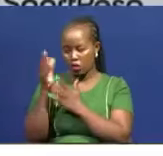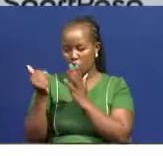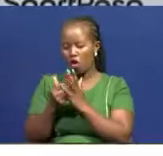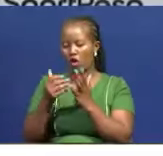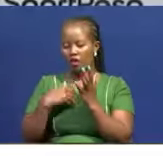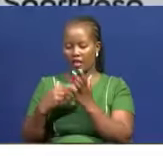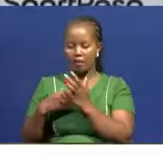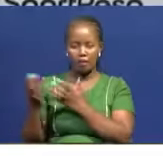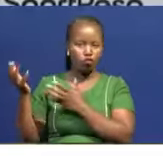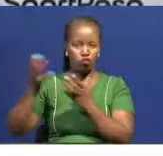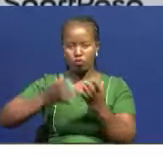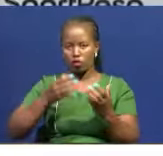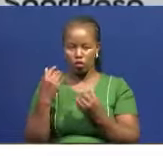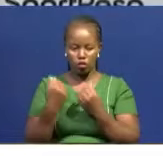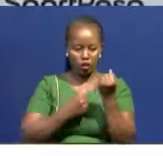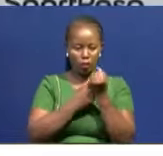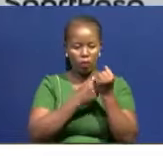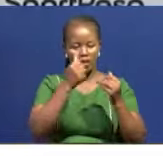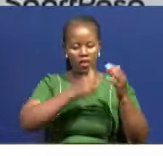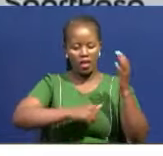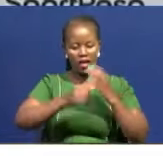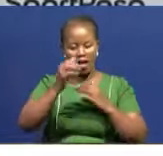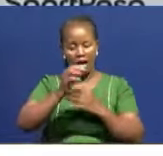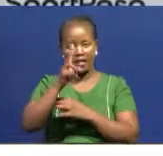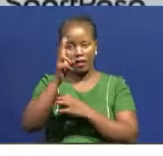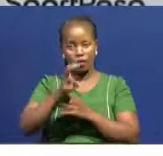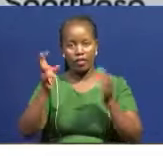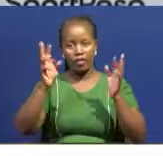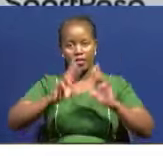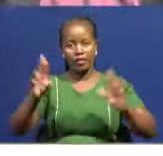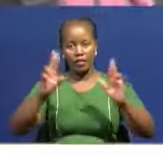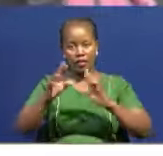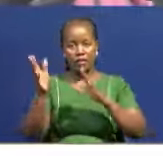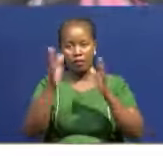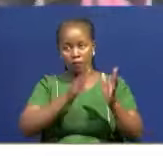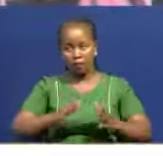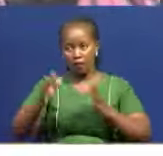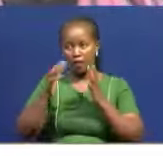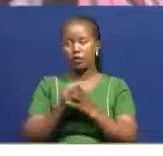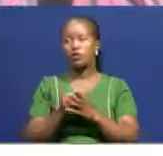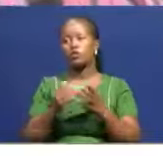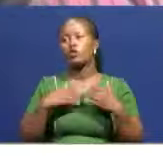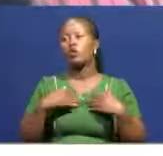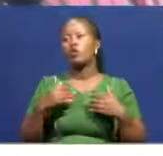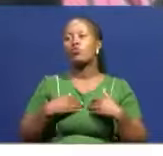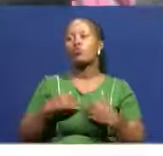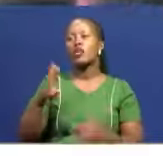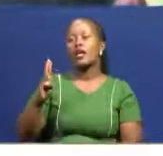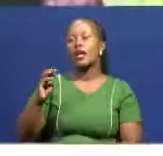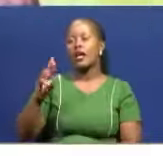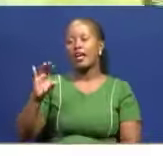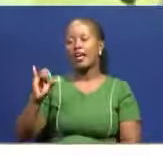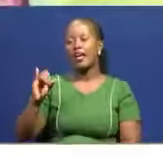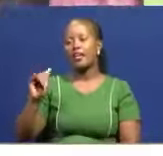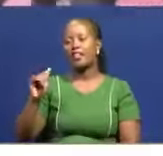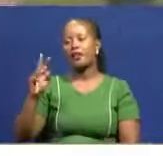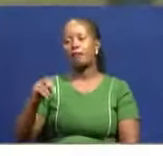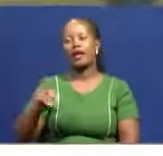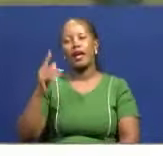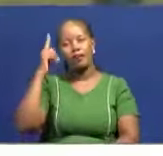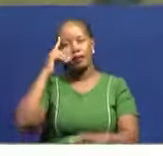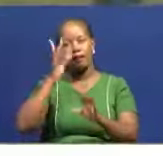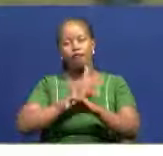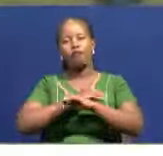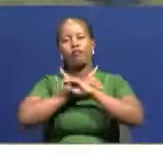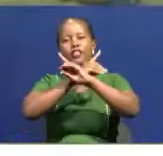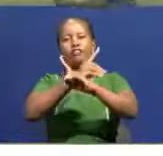to support the under-20s in the preparations. So Brian Omondi was doing the defense, Carlos was doing